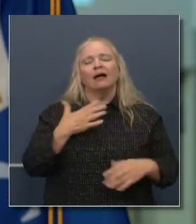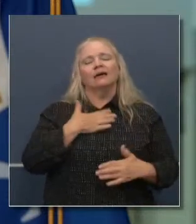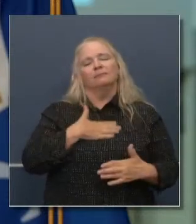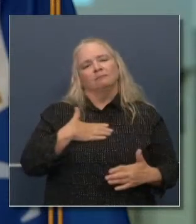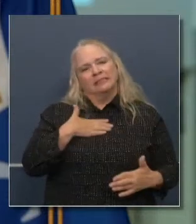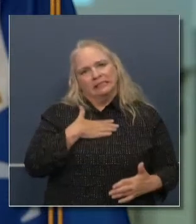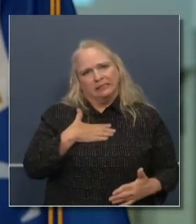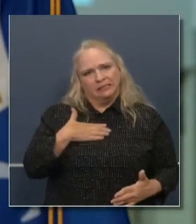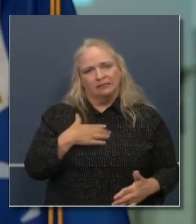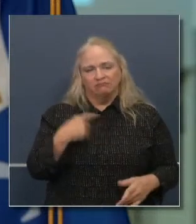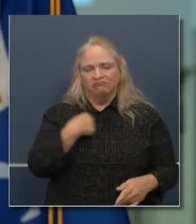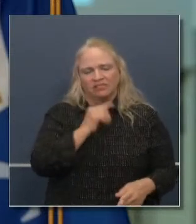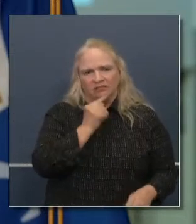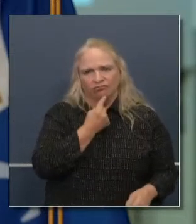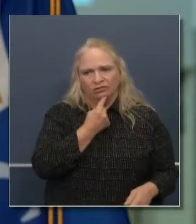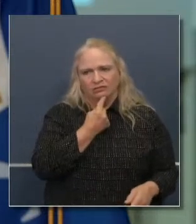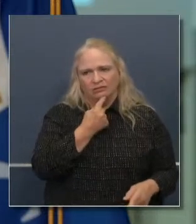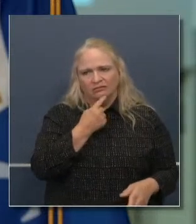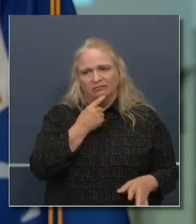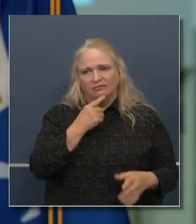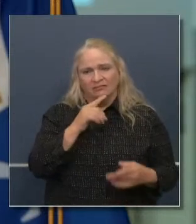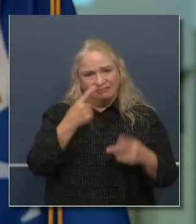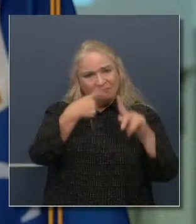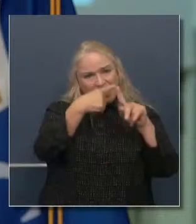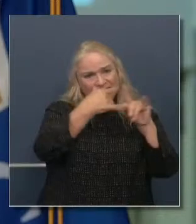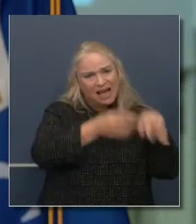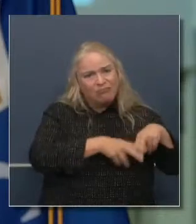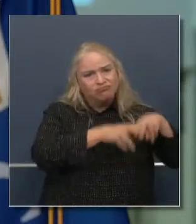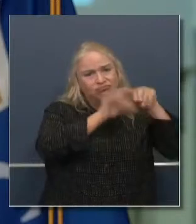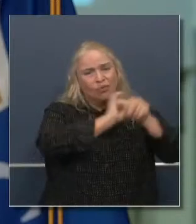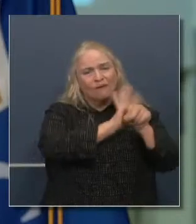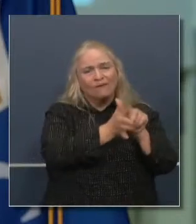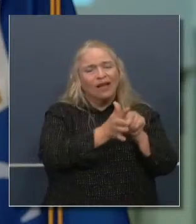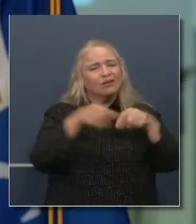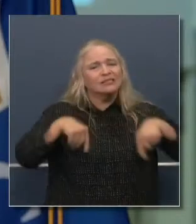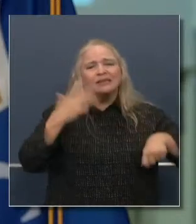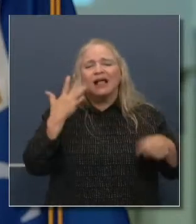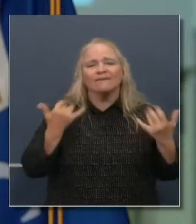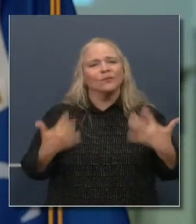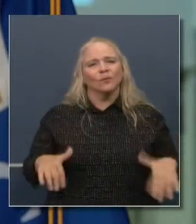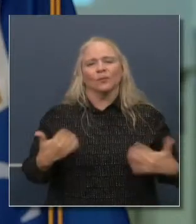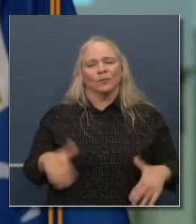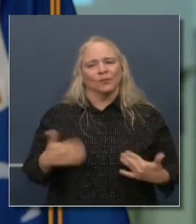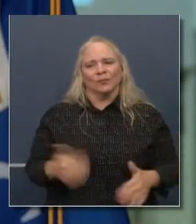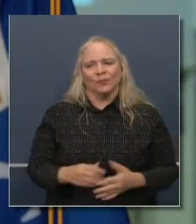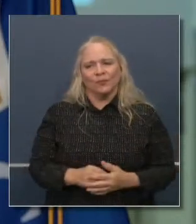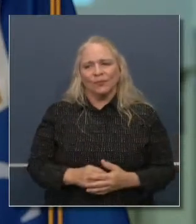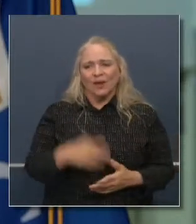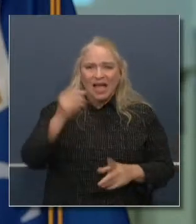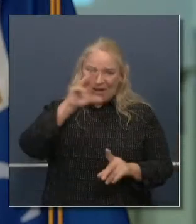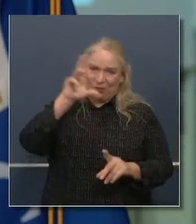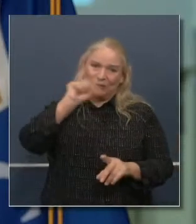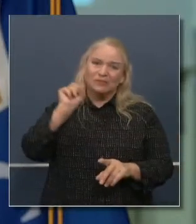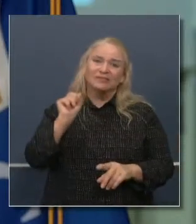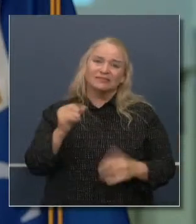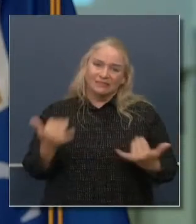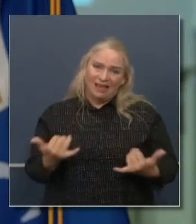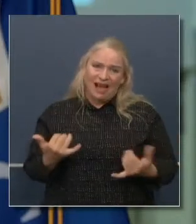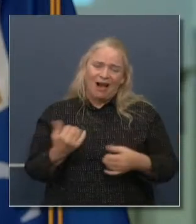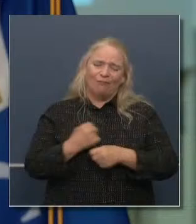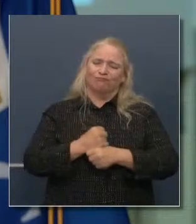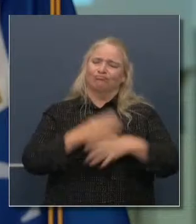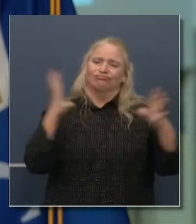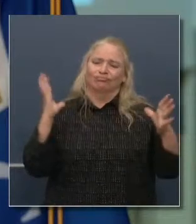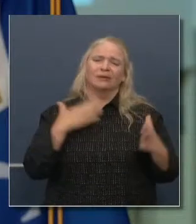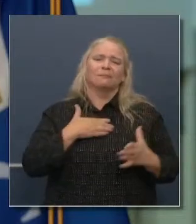that positivity rates are growing in the state and across many parts of this country, and continue to